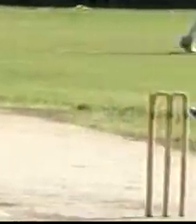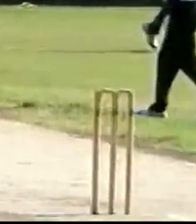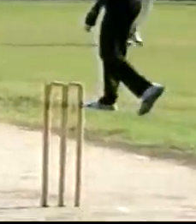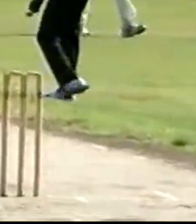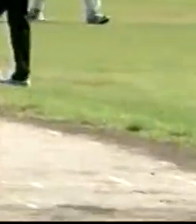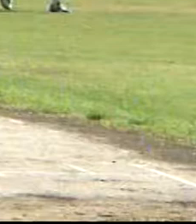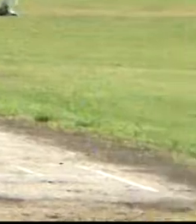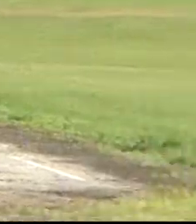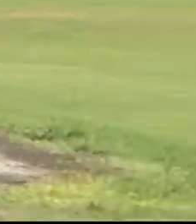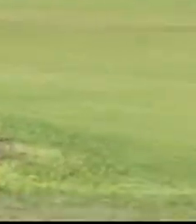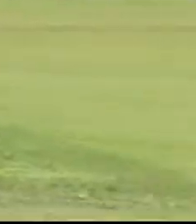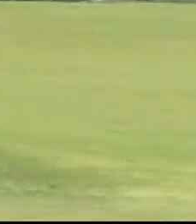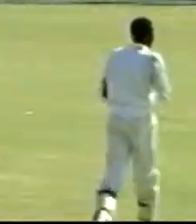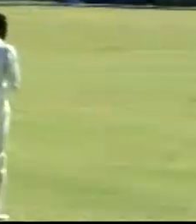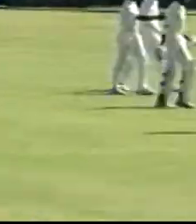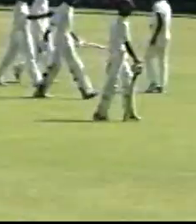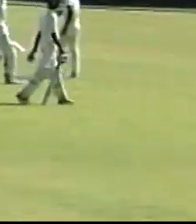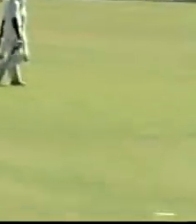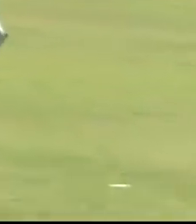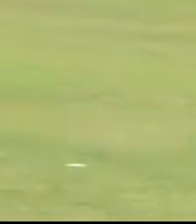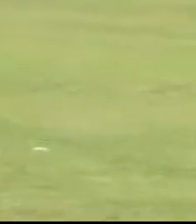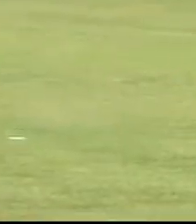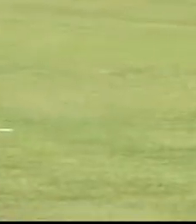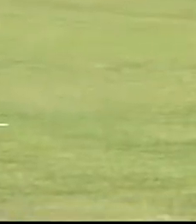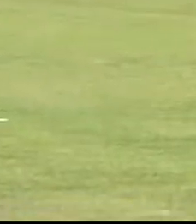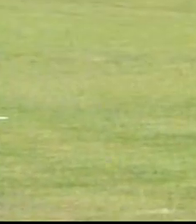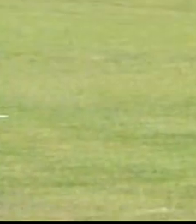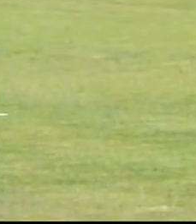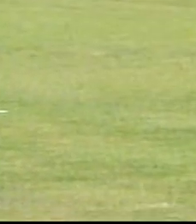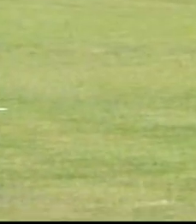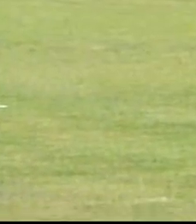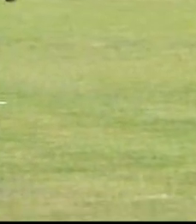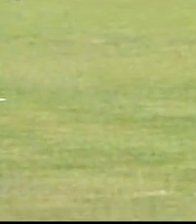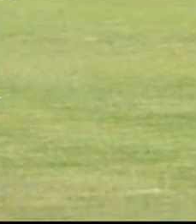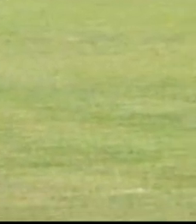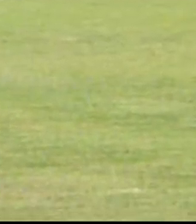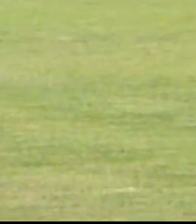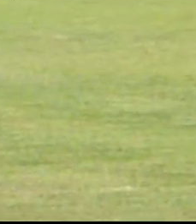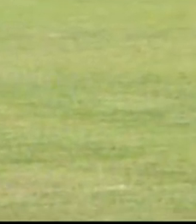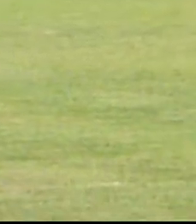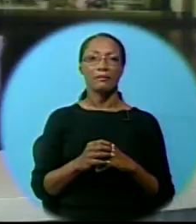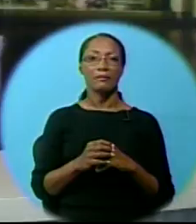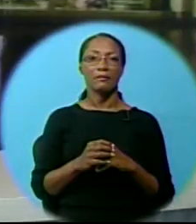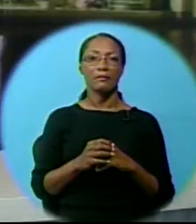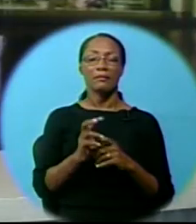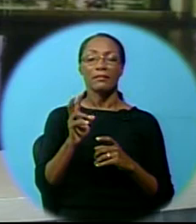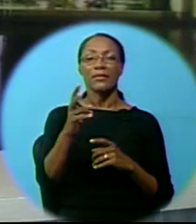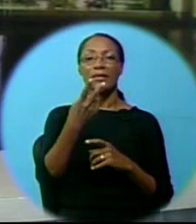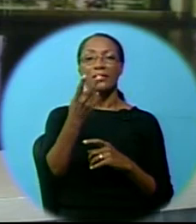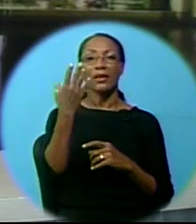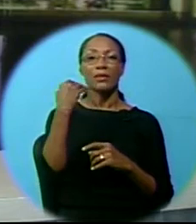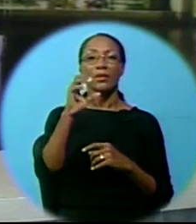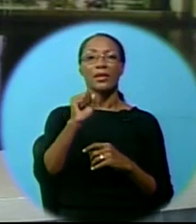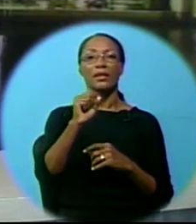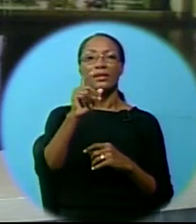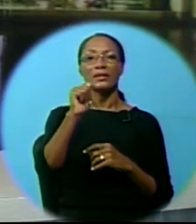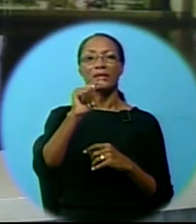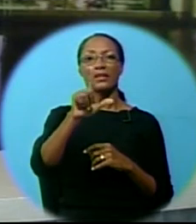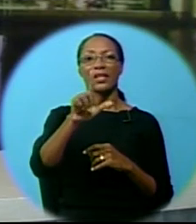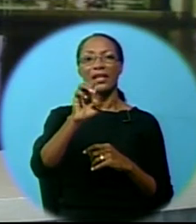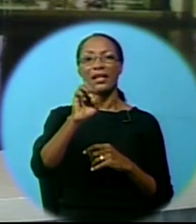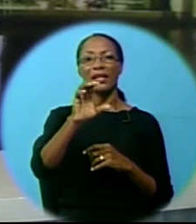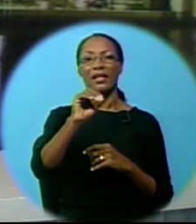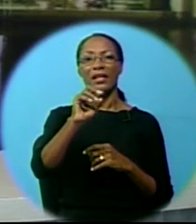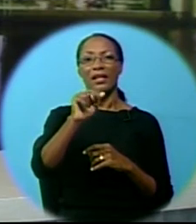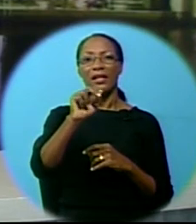121 all out in 39.1 overs. Damien Best, CBC Sports. Thanks, Damien. In